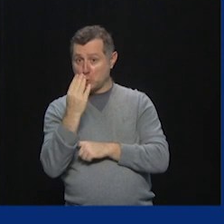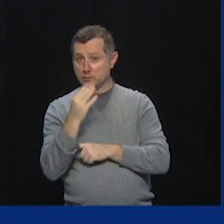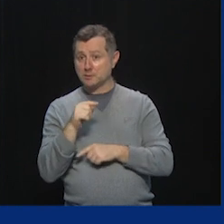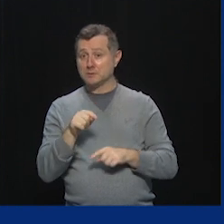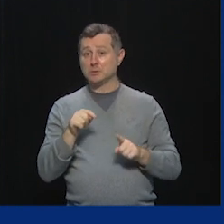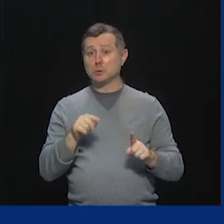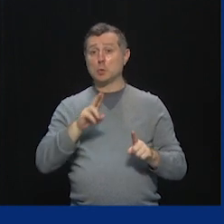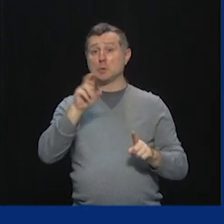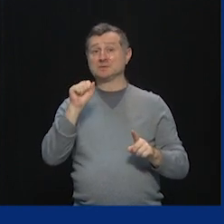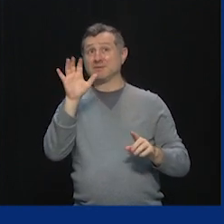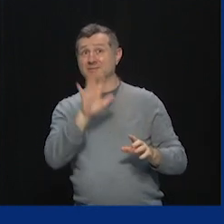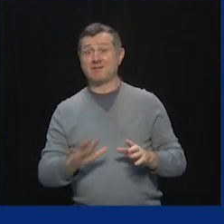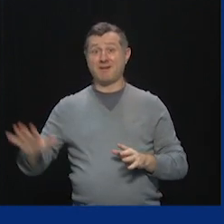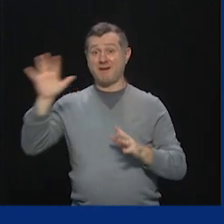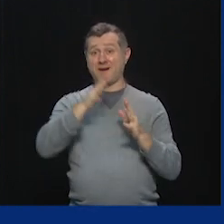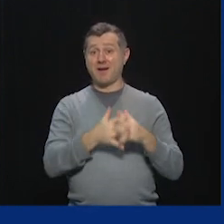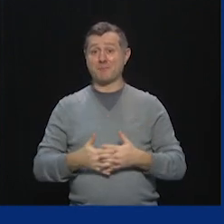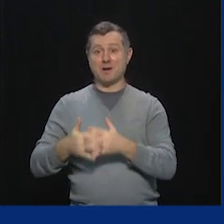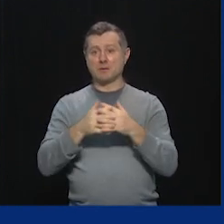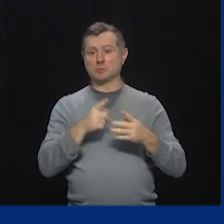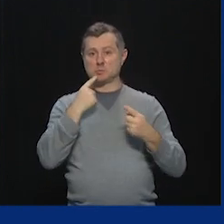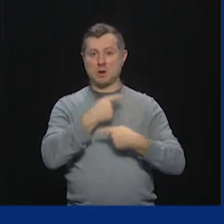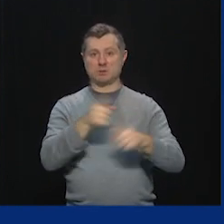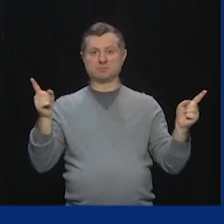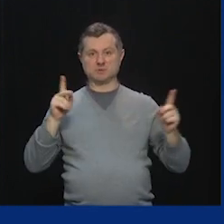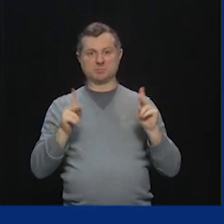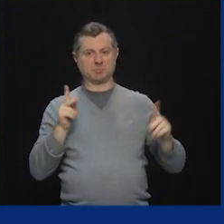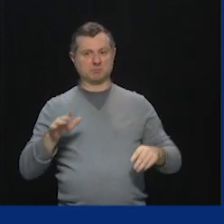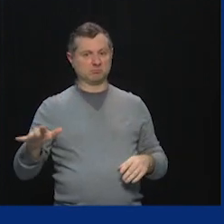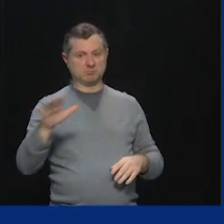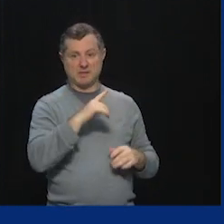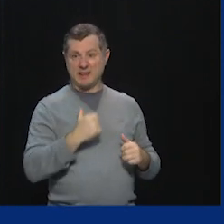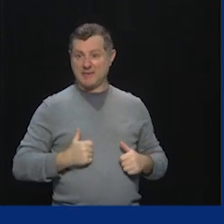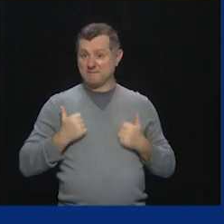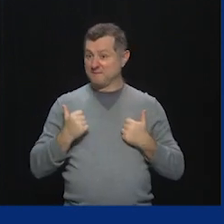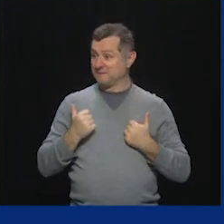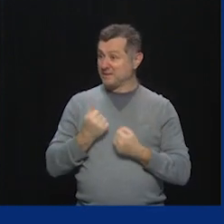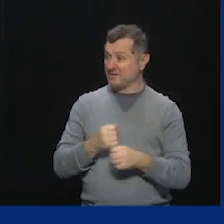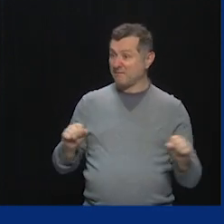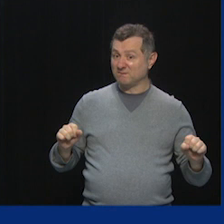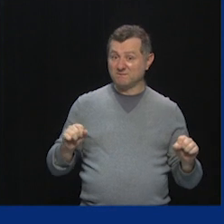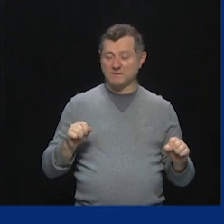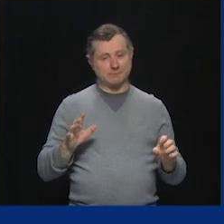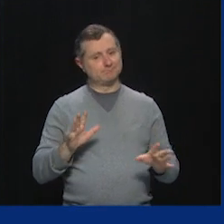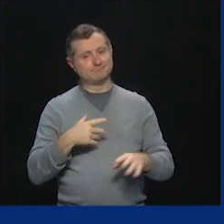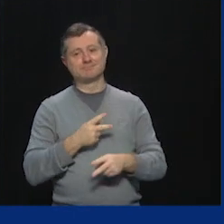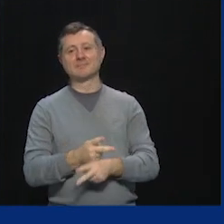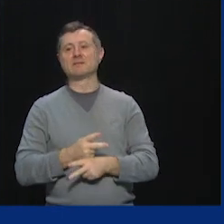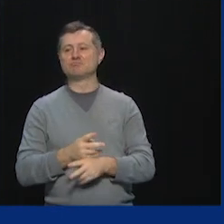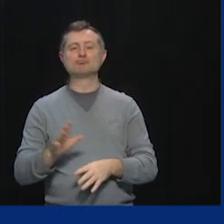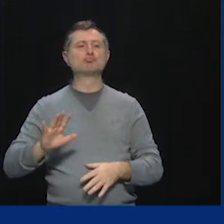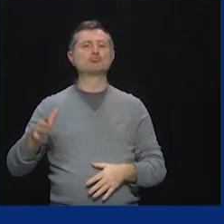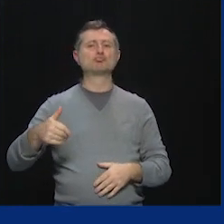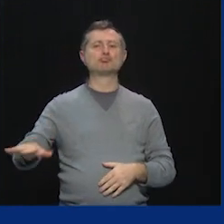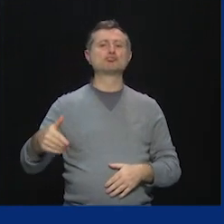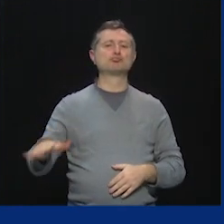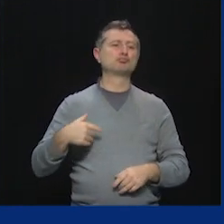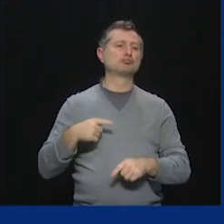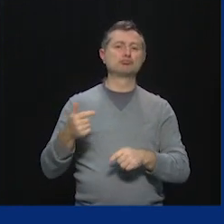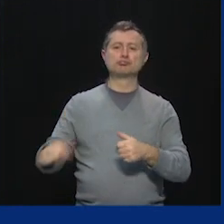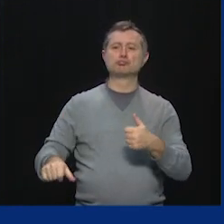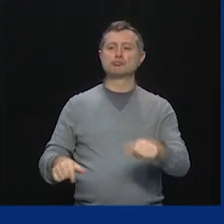denying life-saving health care to individuals who have non-COVID illnesses because the capacity is not there